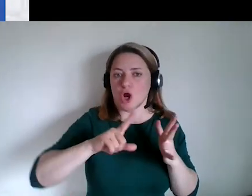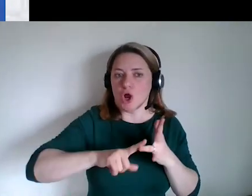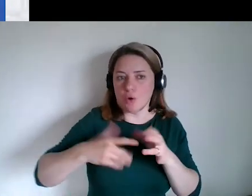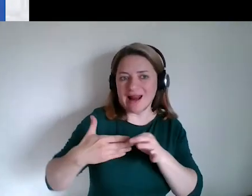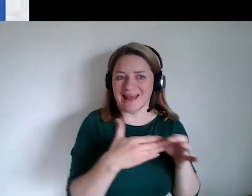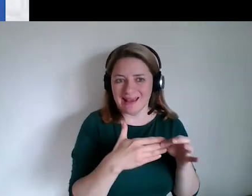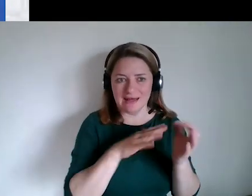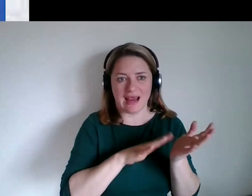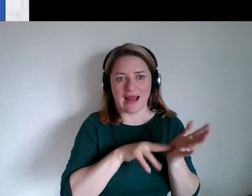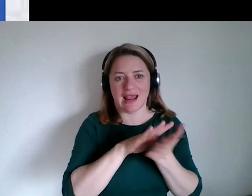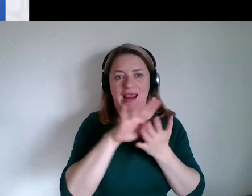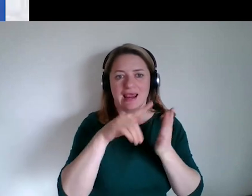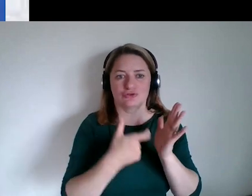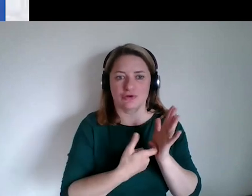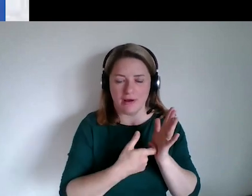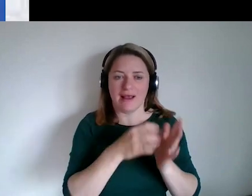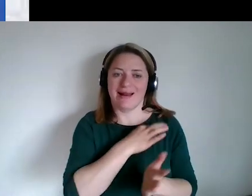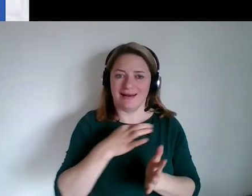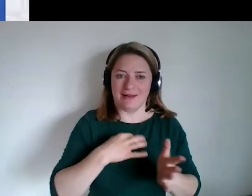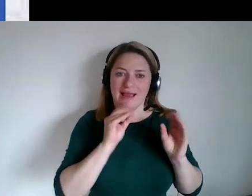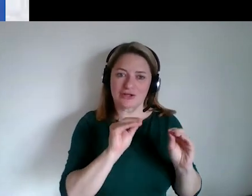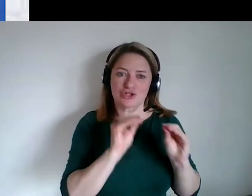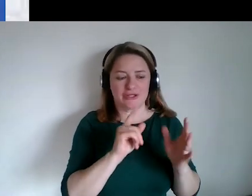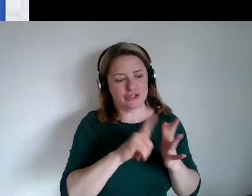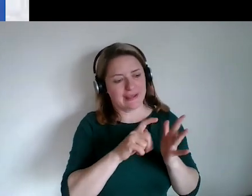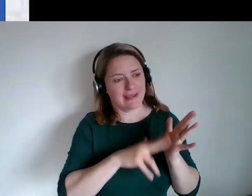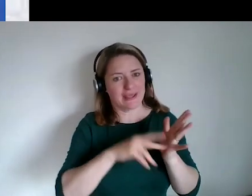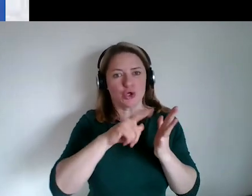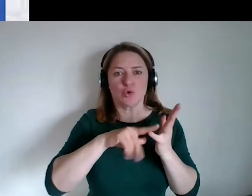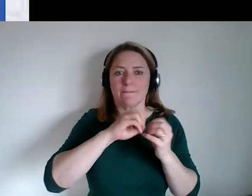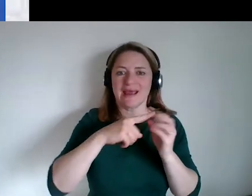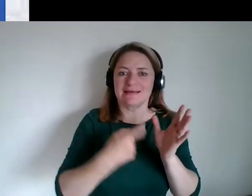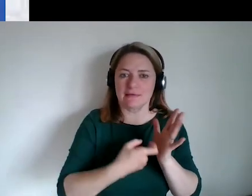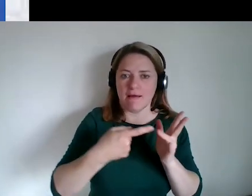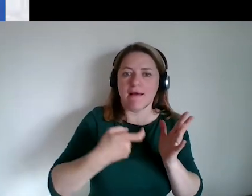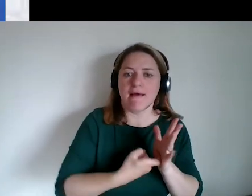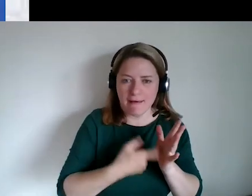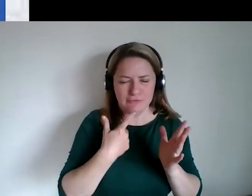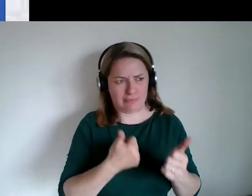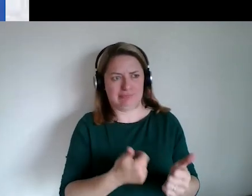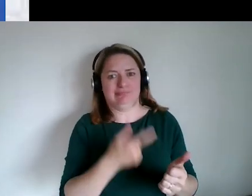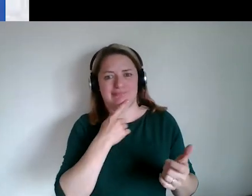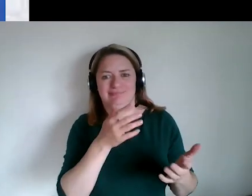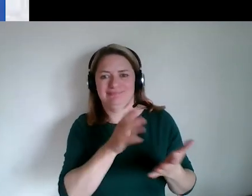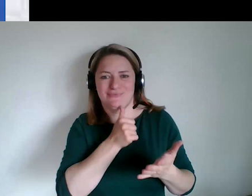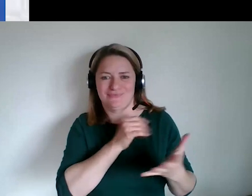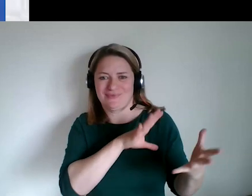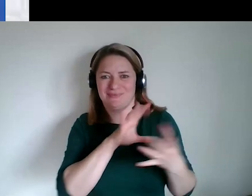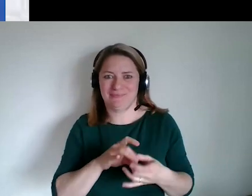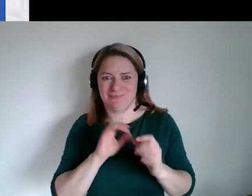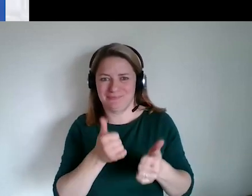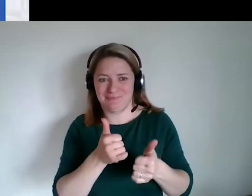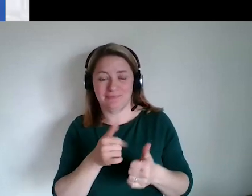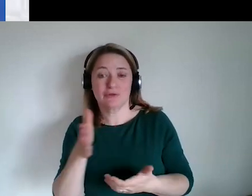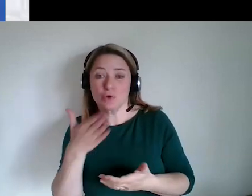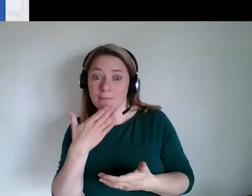Education Incubator. Very relevant for this session that Gillian is kindly joining us with. So over to you, Gillian. Do have a look